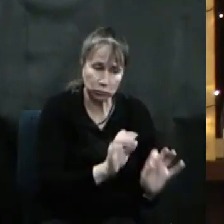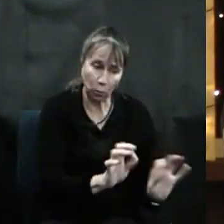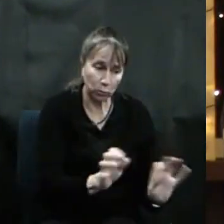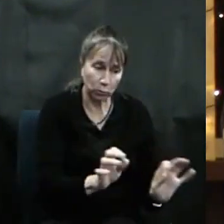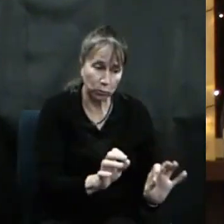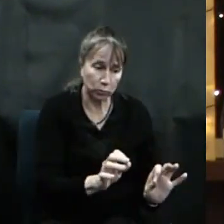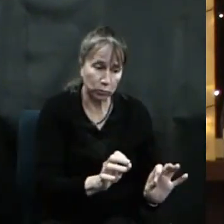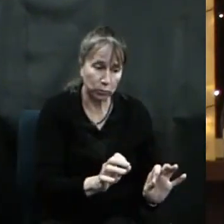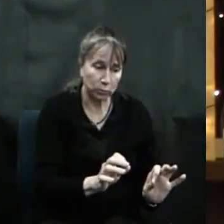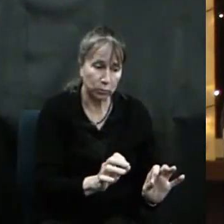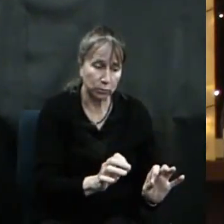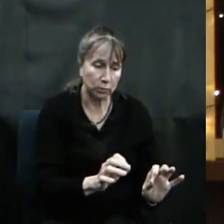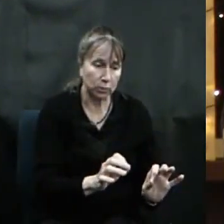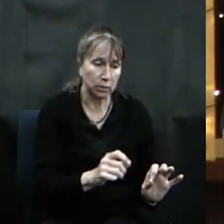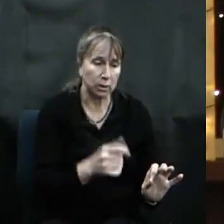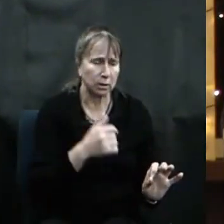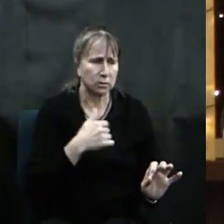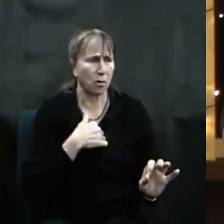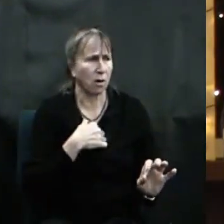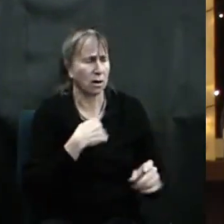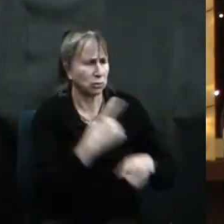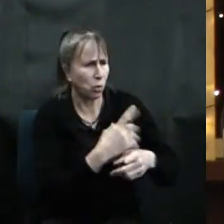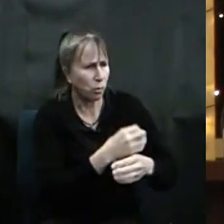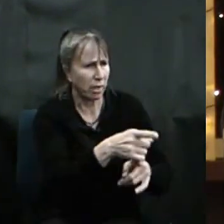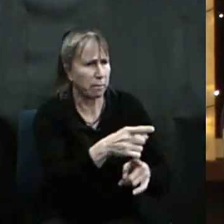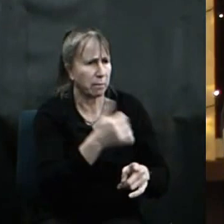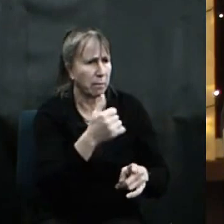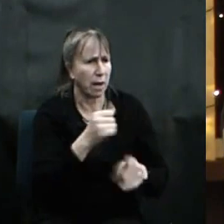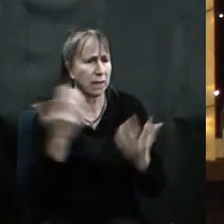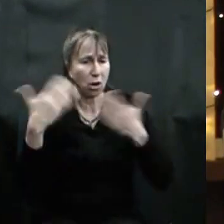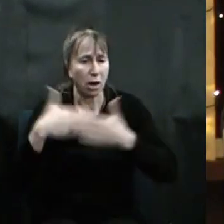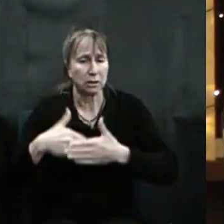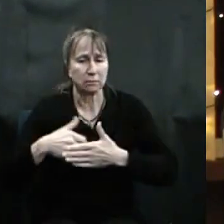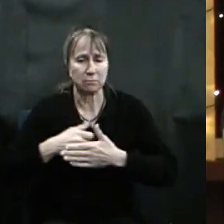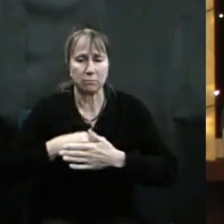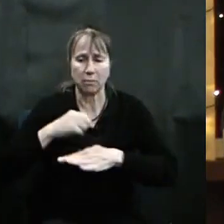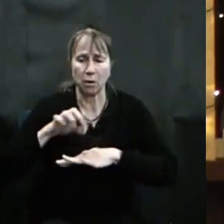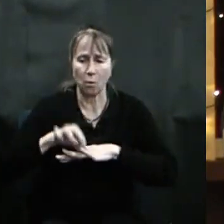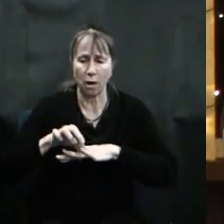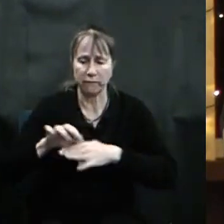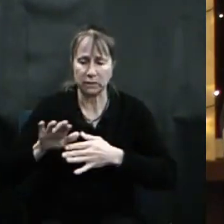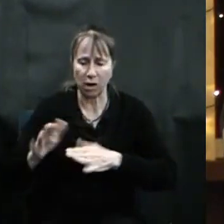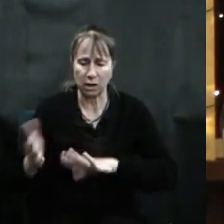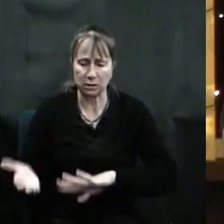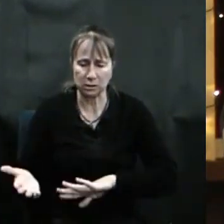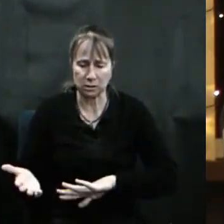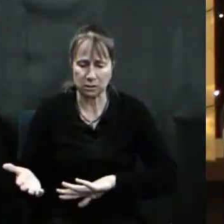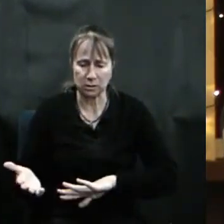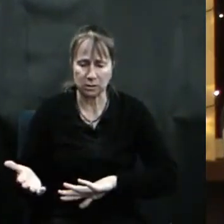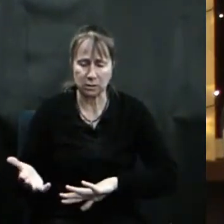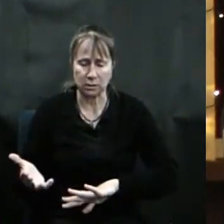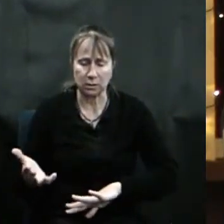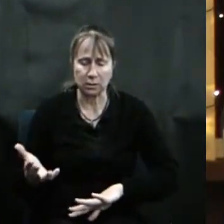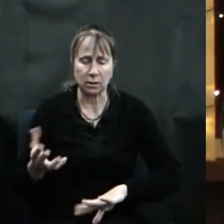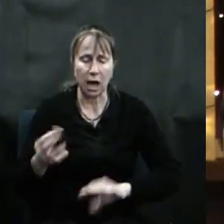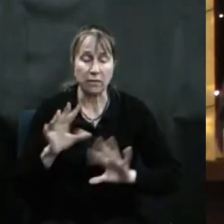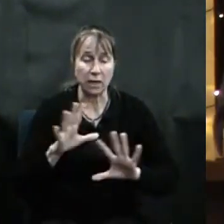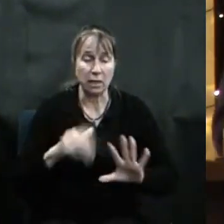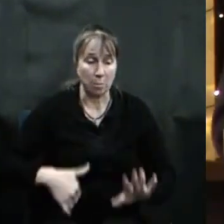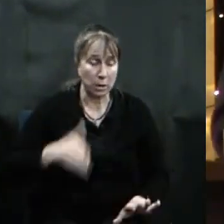evening, my wife died. And on the next morning, I did as I